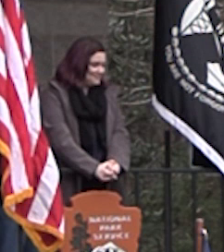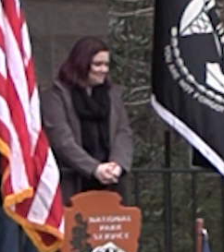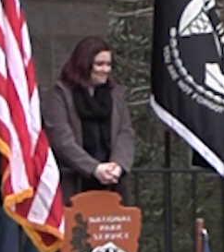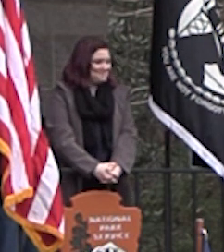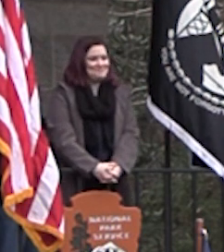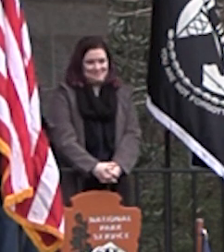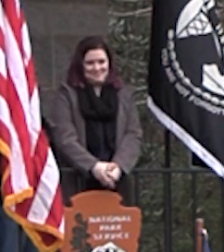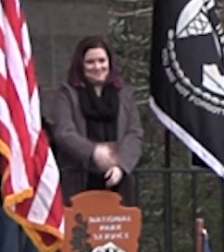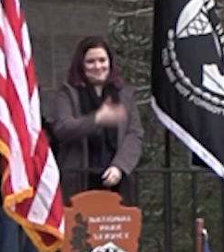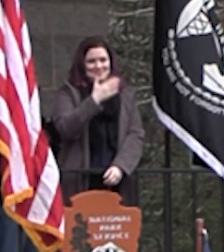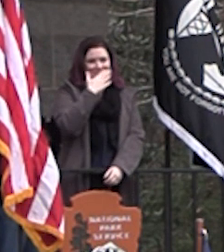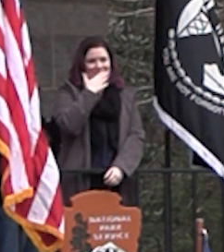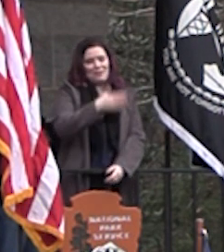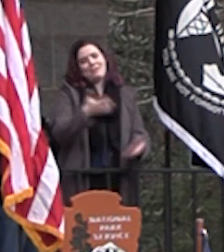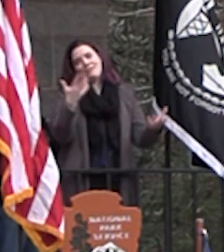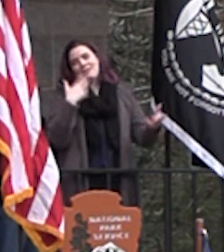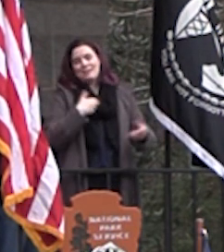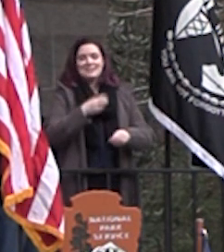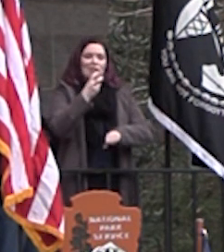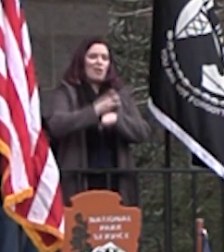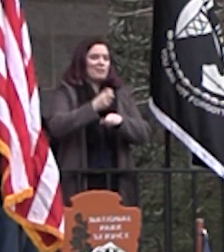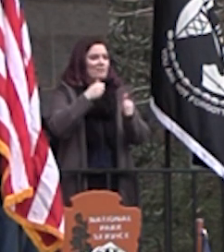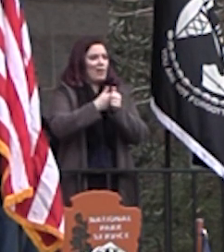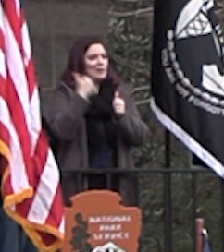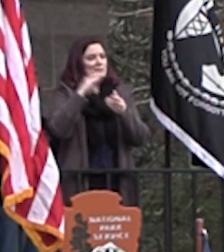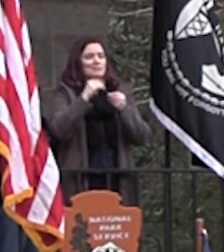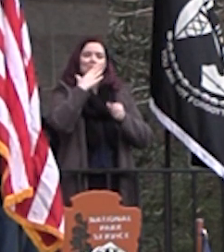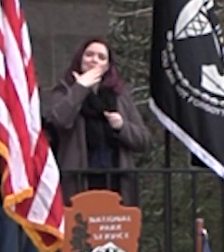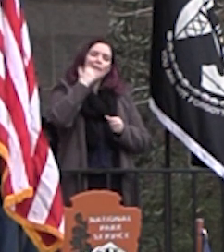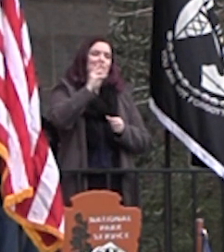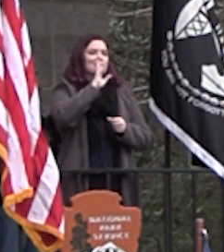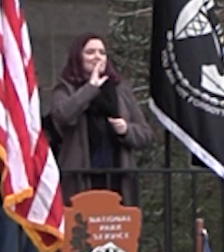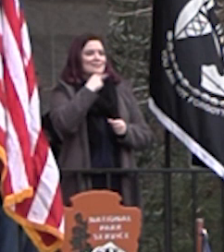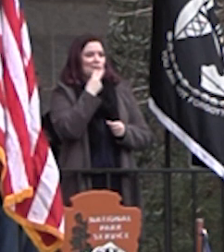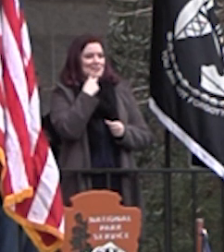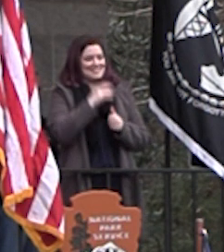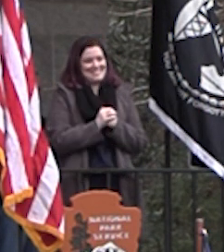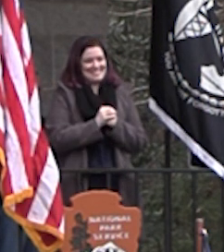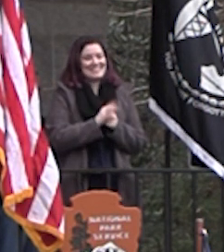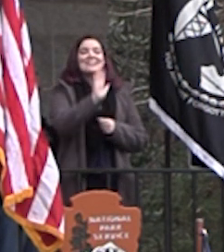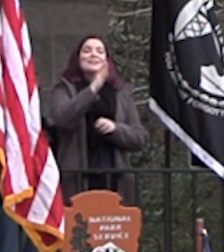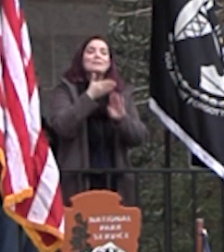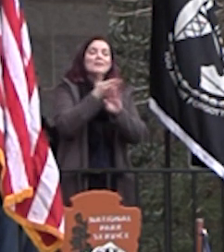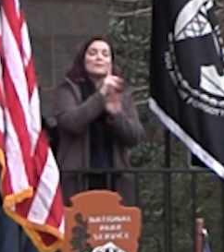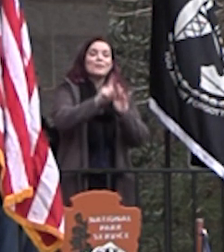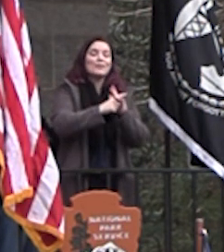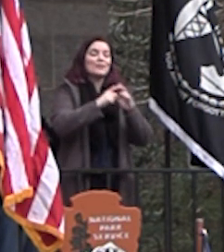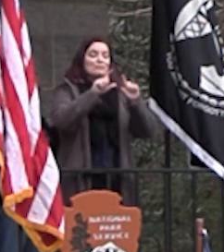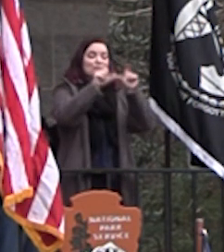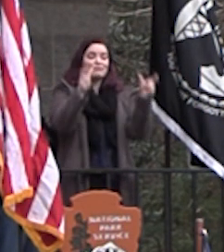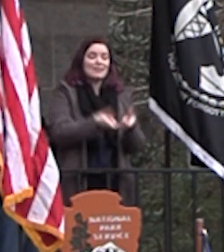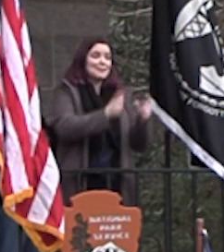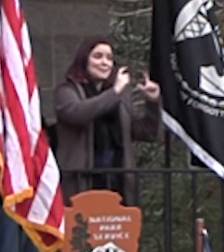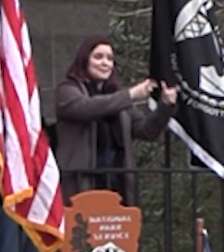Thank you, Sheriff. It's hard to follow him. He's got the best voice. Before we begin placing wreaths, I'll remind